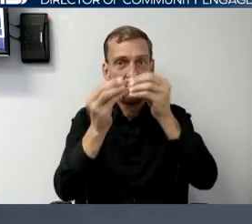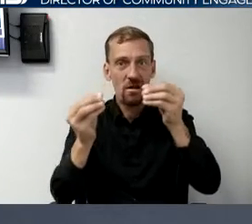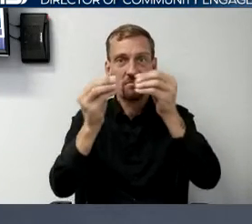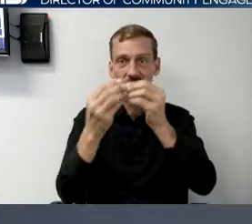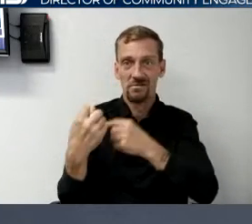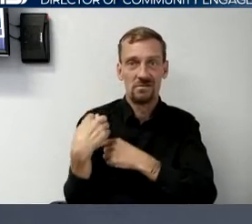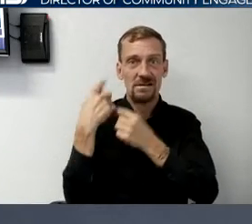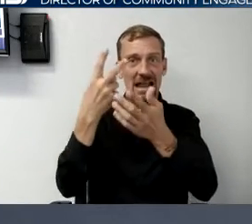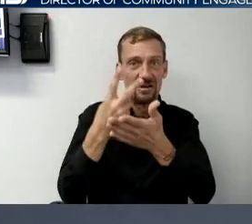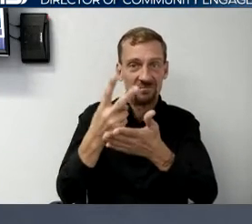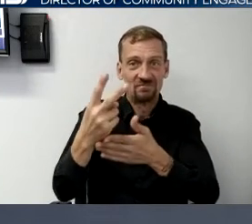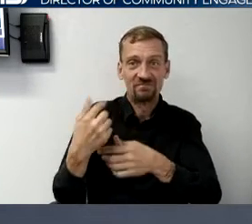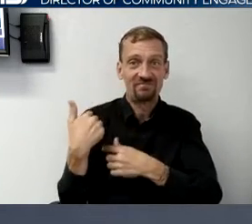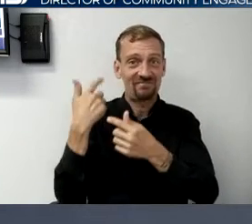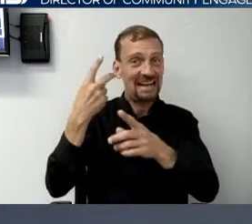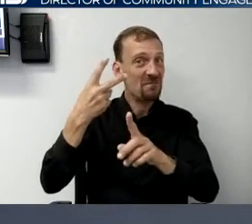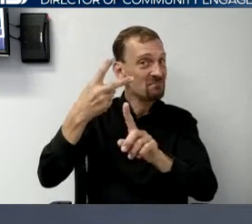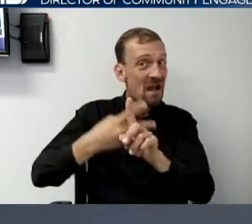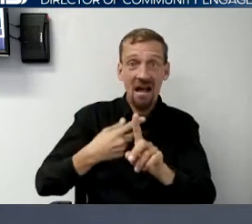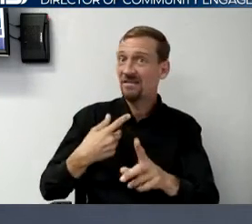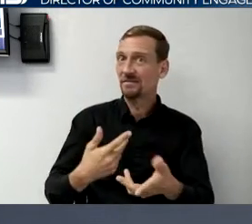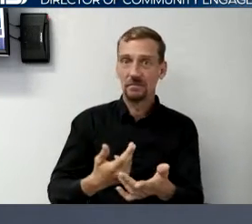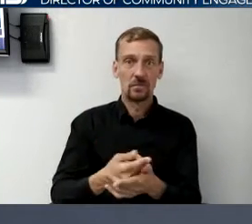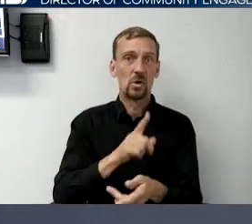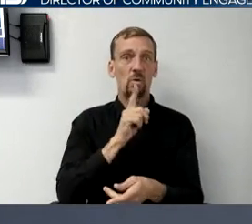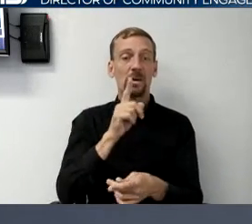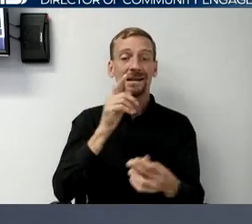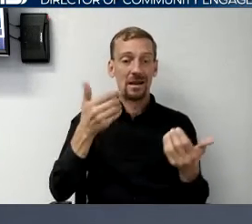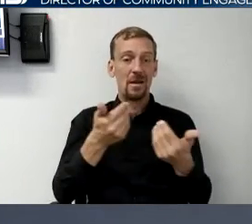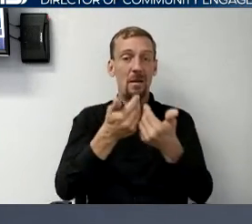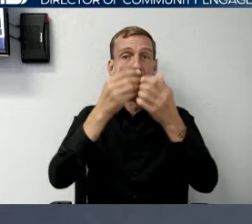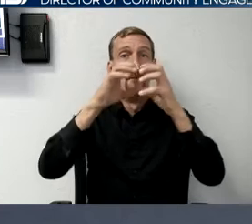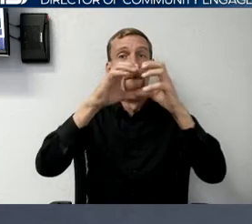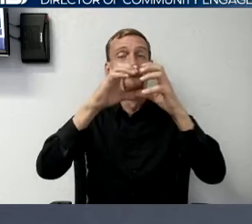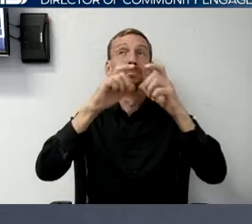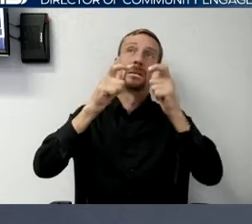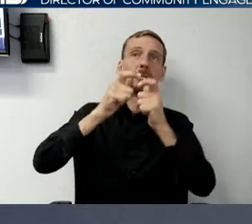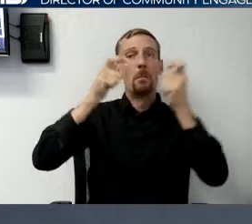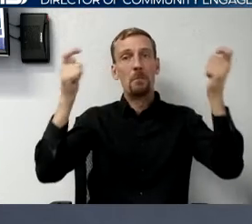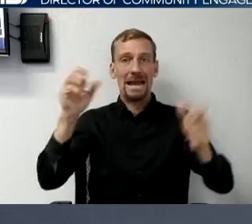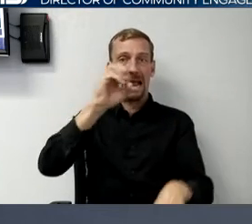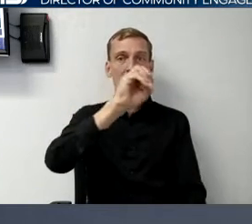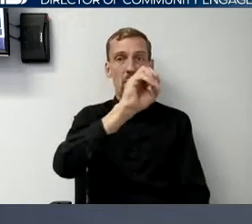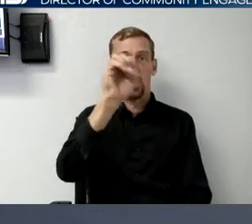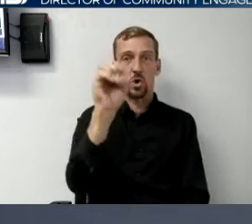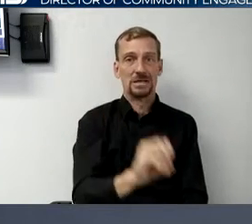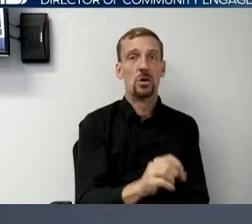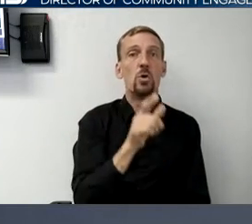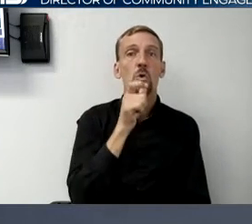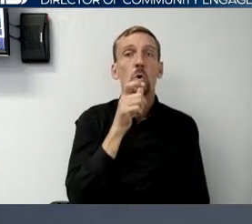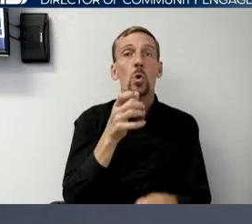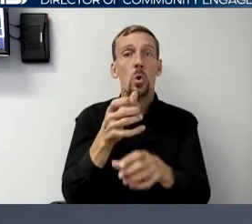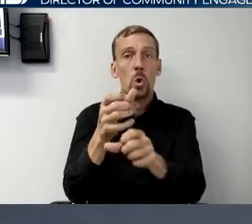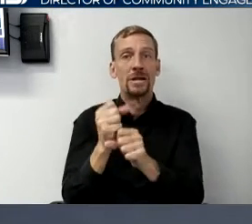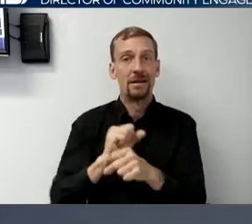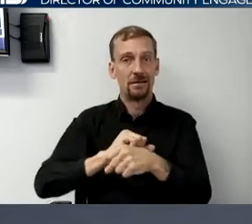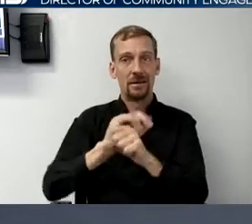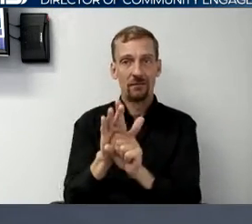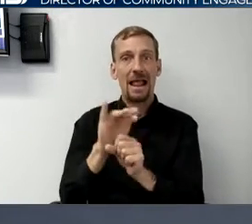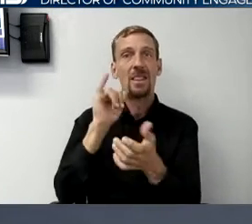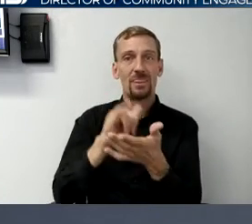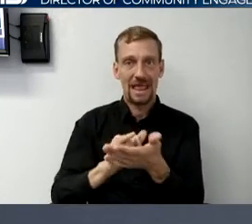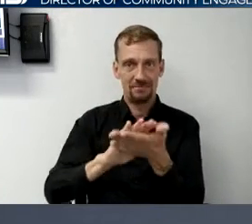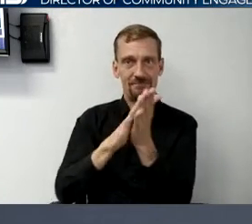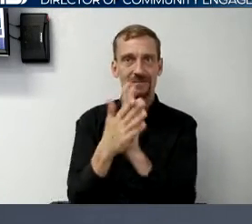months is that a disproportionate percentage of those that are contracting the virus are